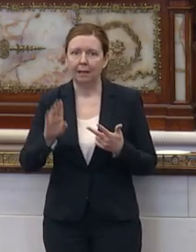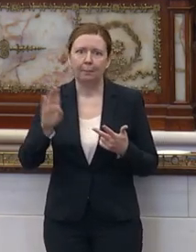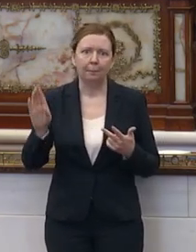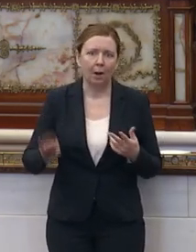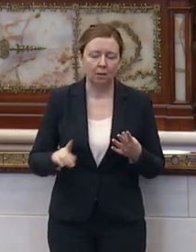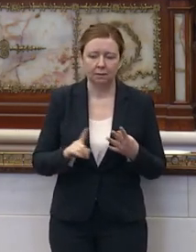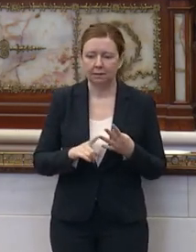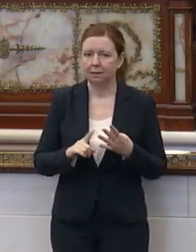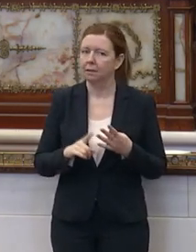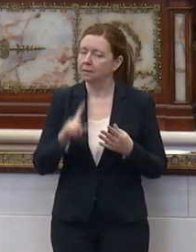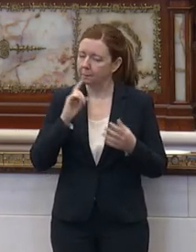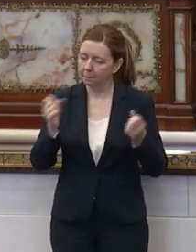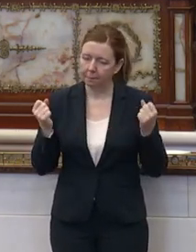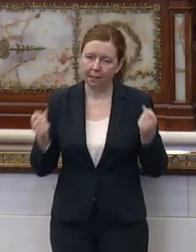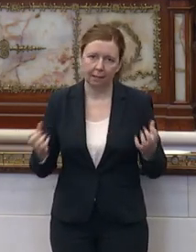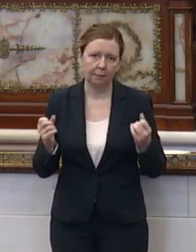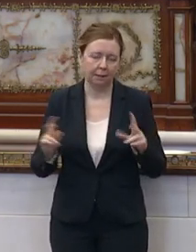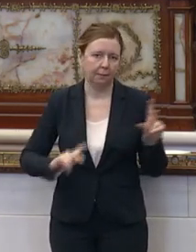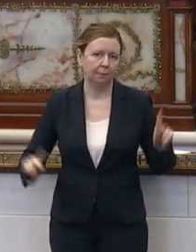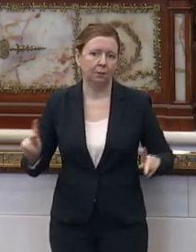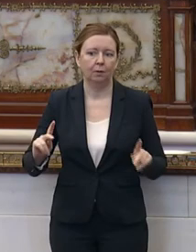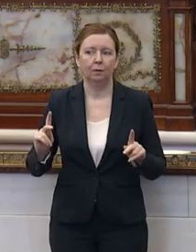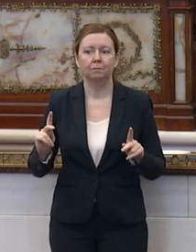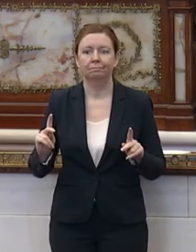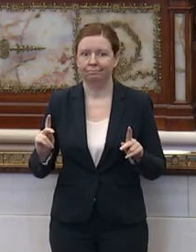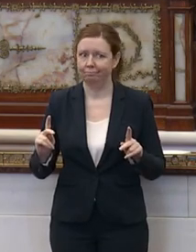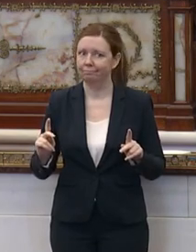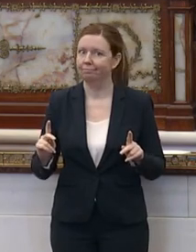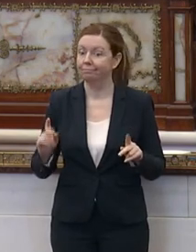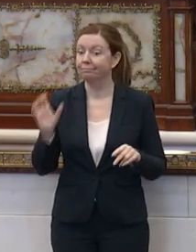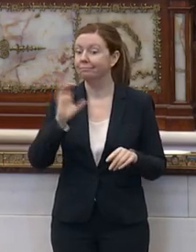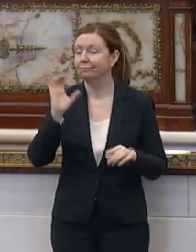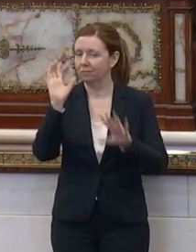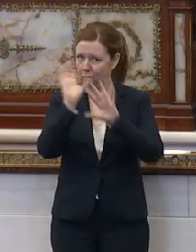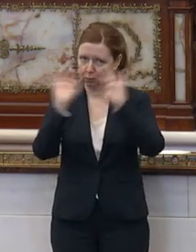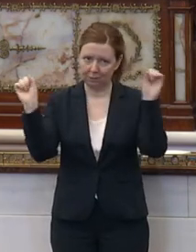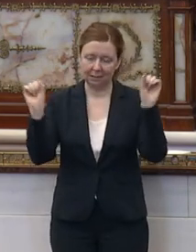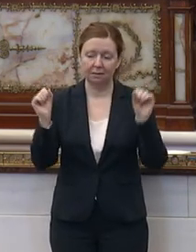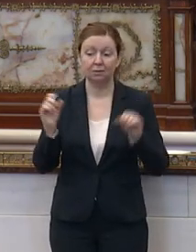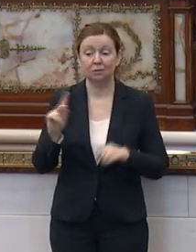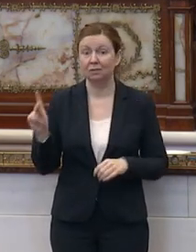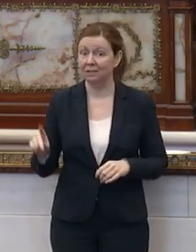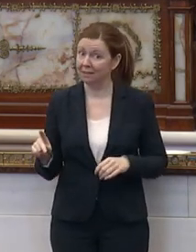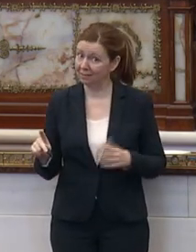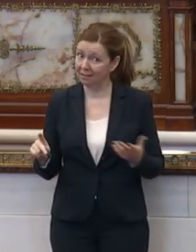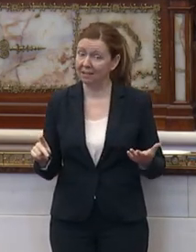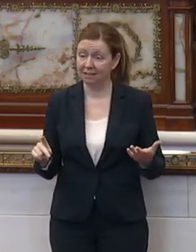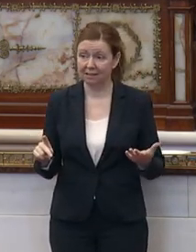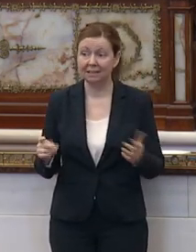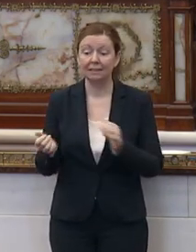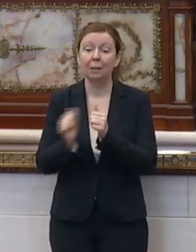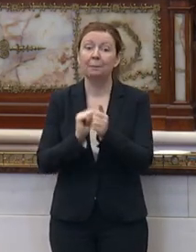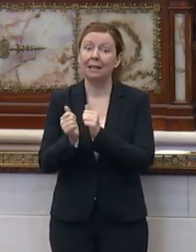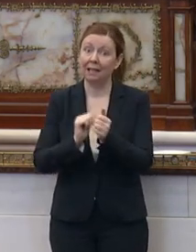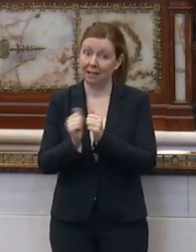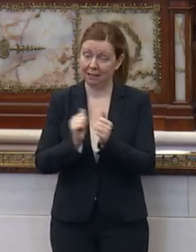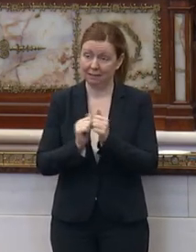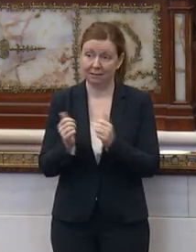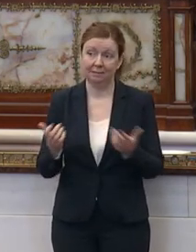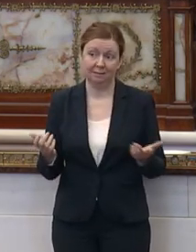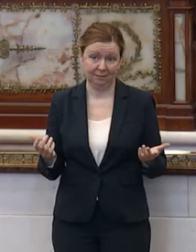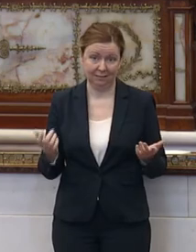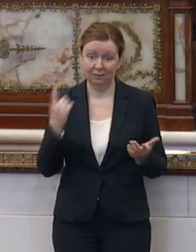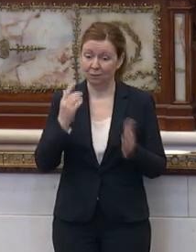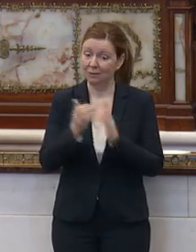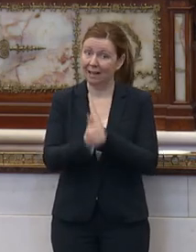Boston, there are many, many people looking for superintendents. So Philadelphia is, to a certain degree, competing, right,